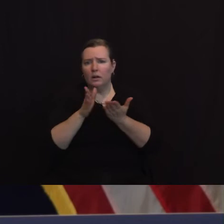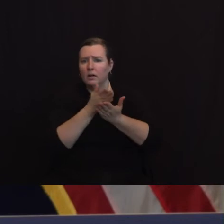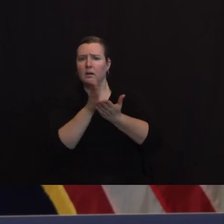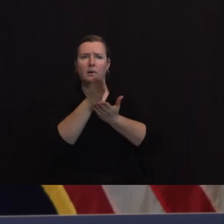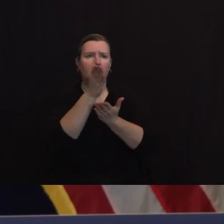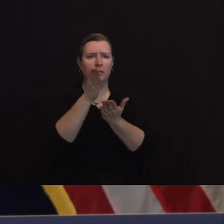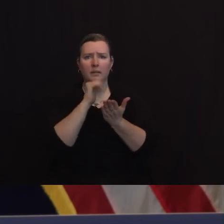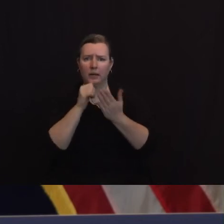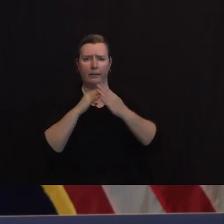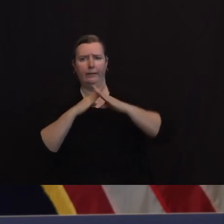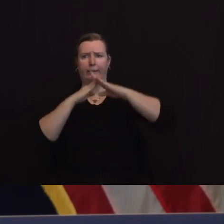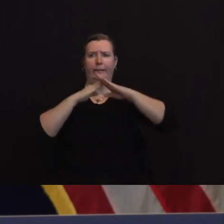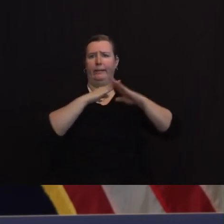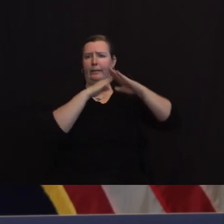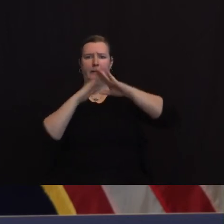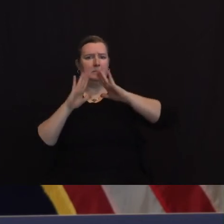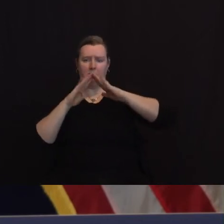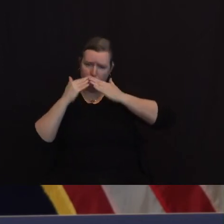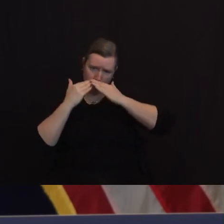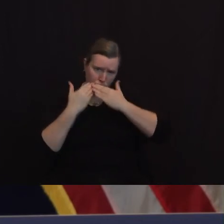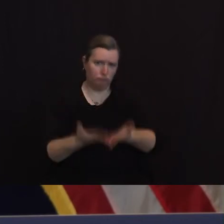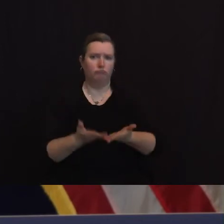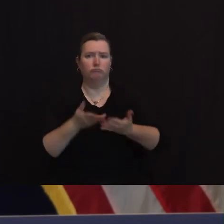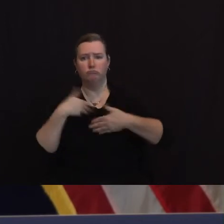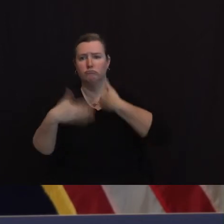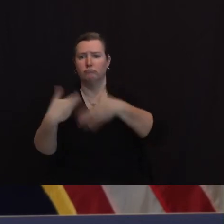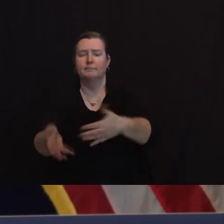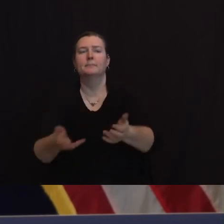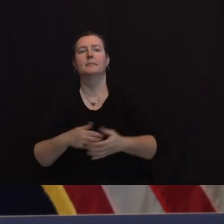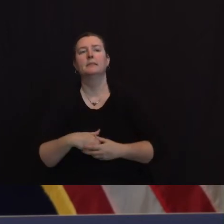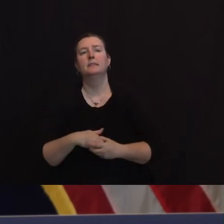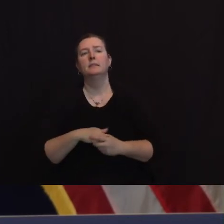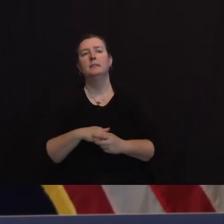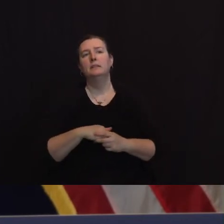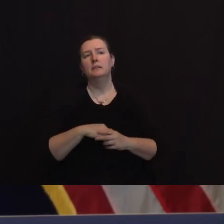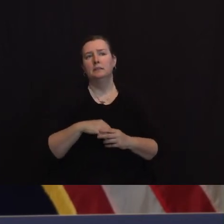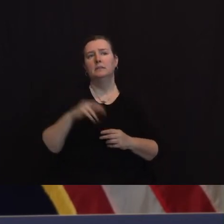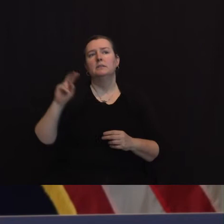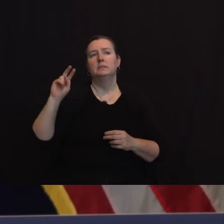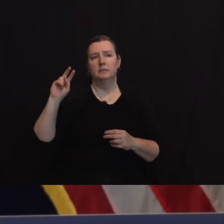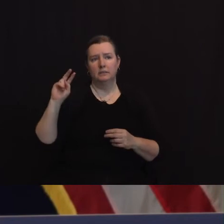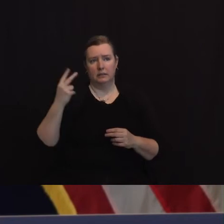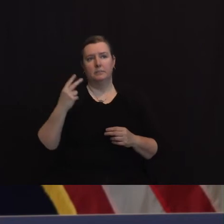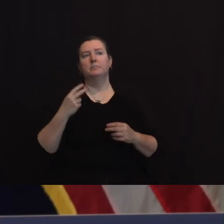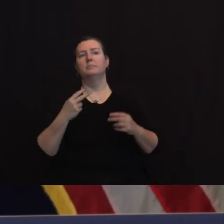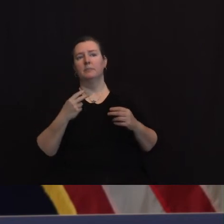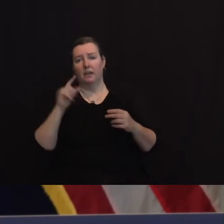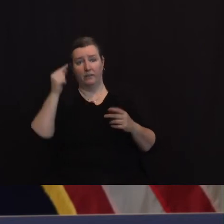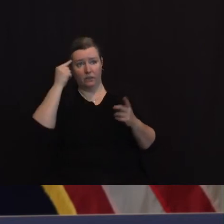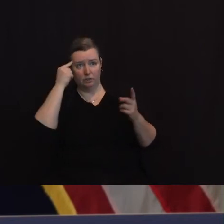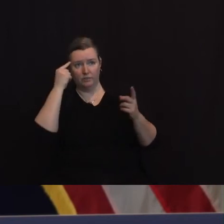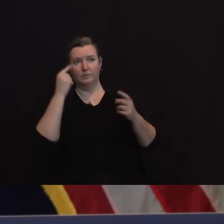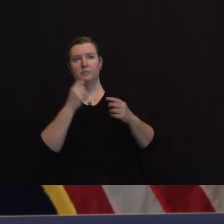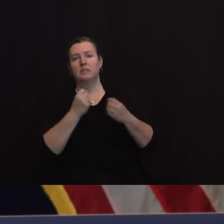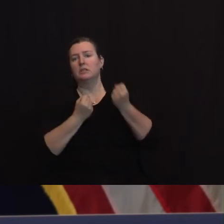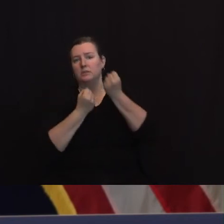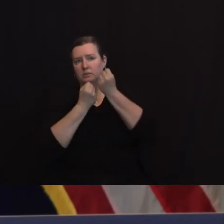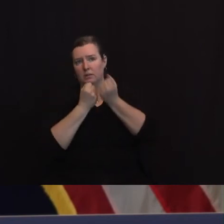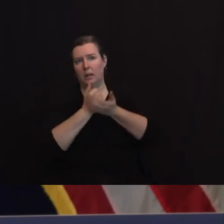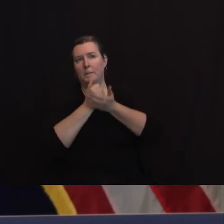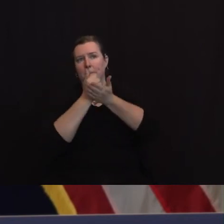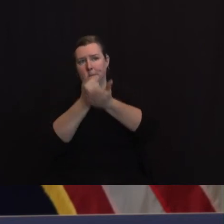significant portion of the second round of Governor's Emergency Education Relief Funding, Gear 2 as we affectionately call it, $28.5